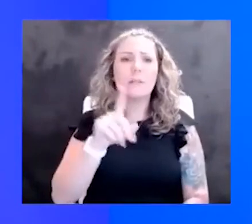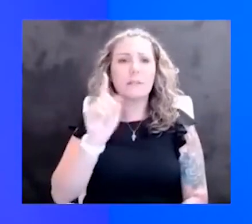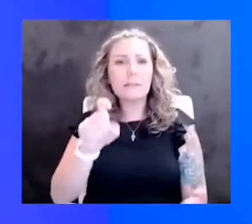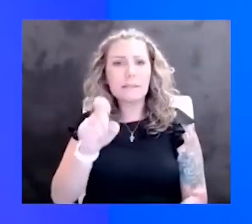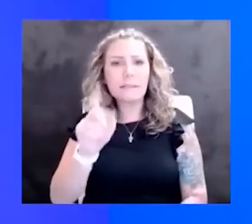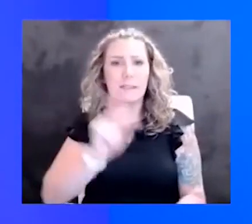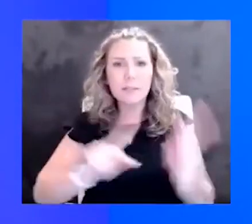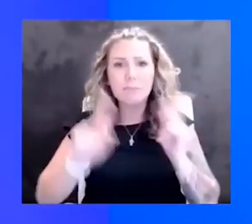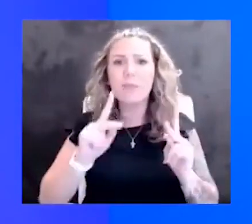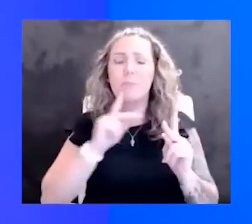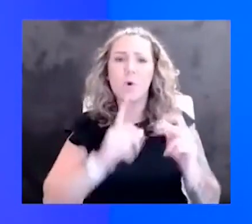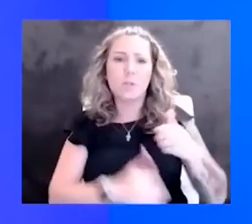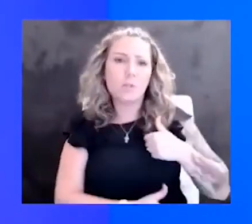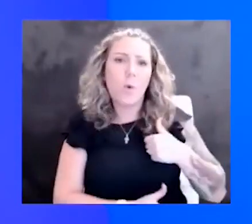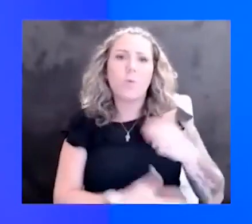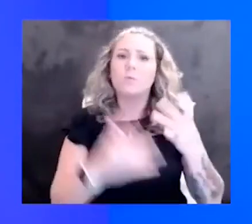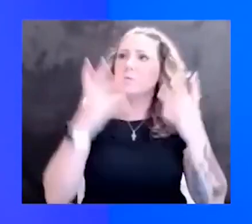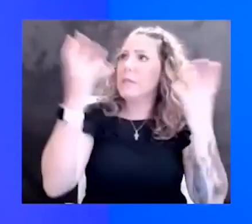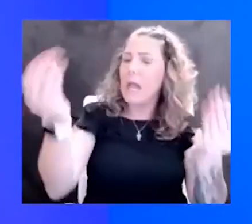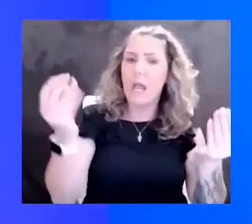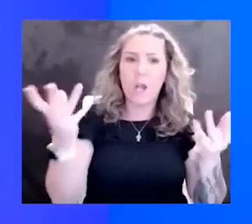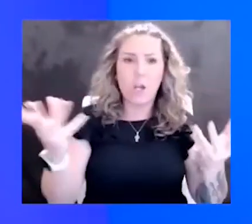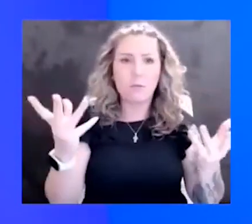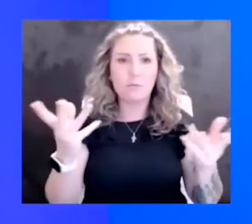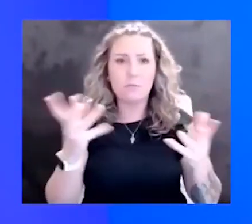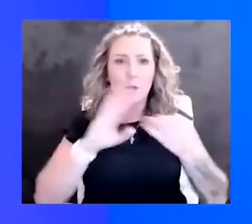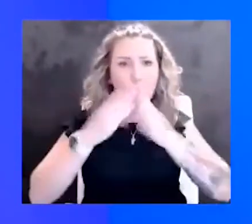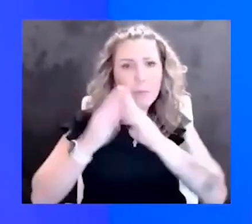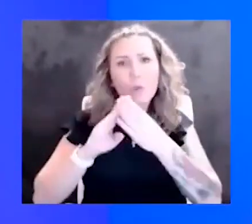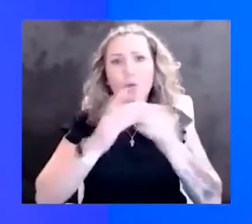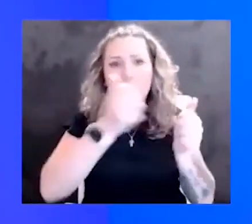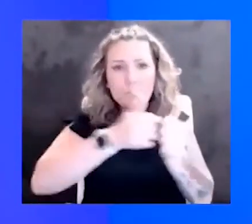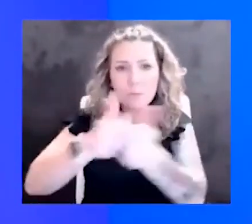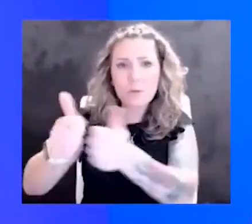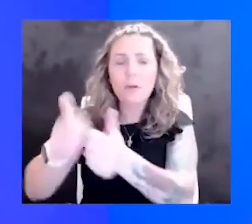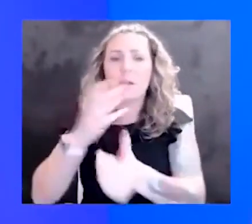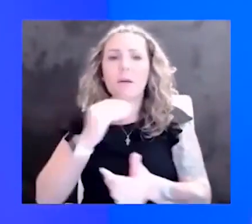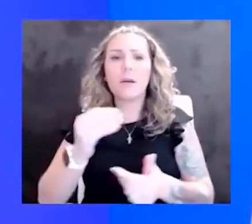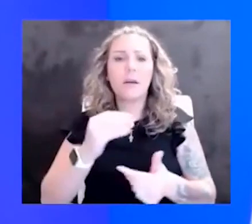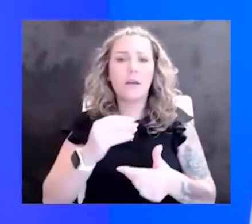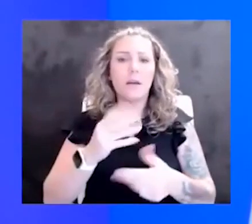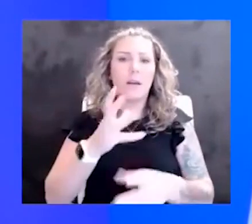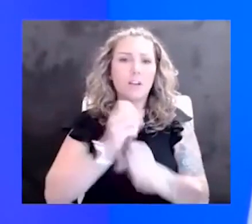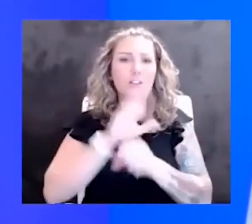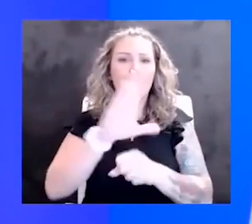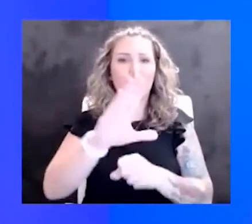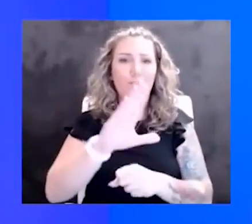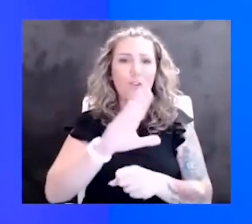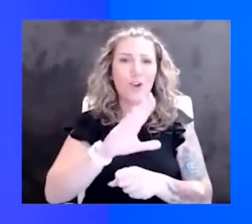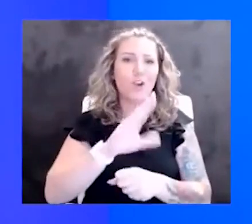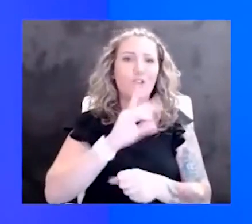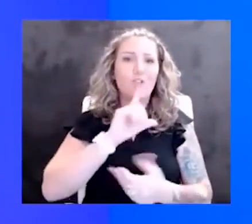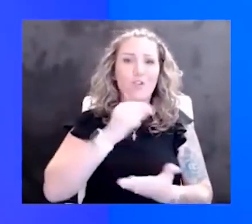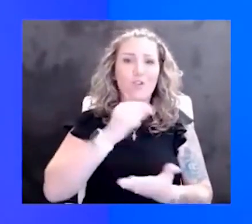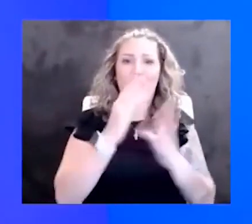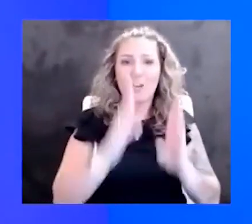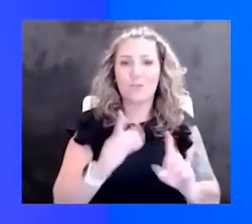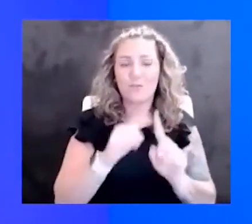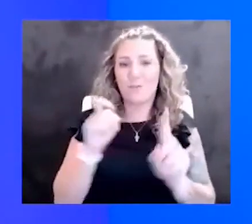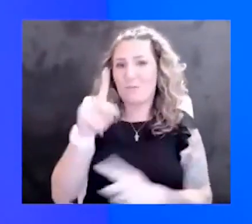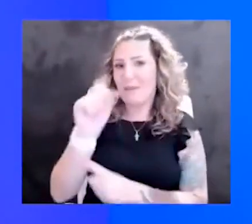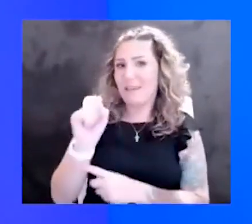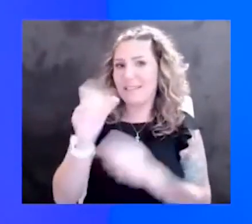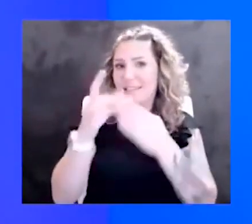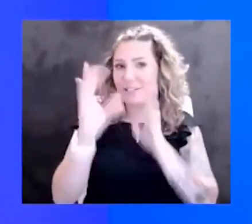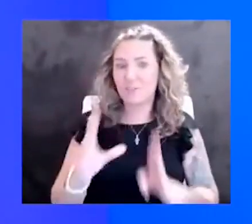soldiers to go out and community by community, and they took their graduates from the Kansas Leadership Center, and Ed, the light